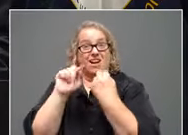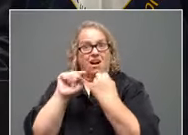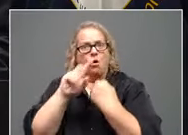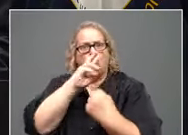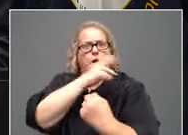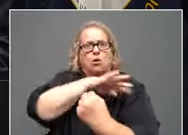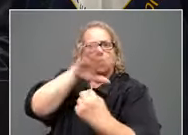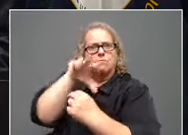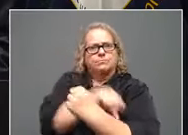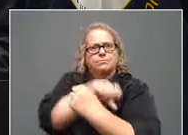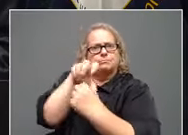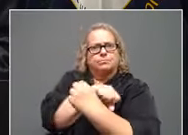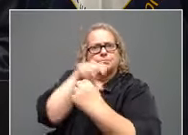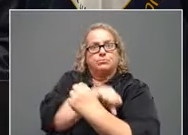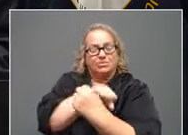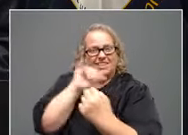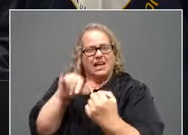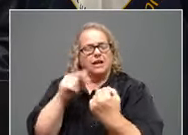approval of